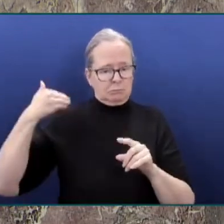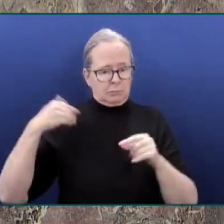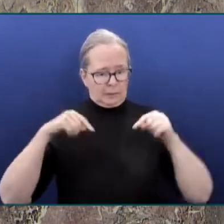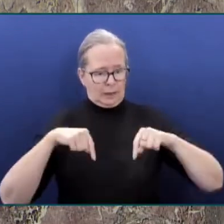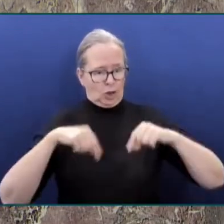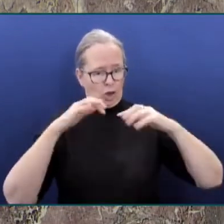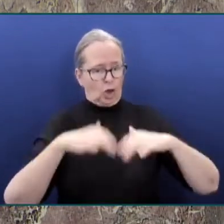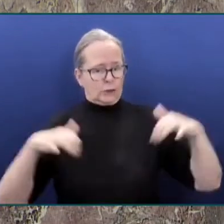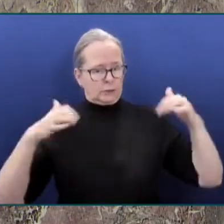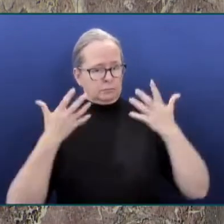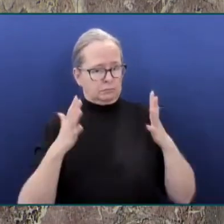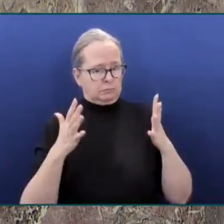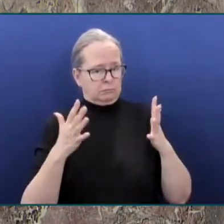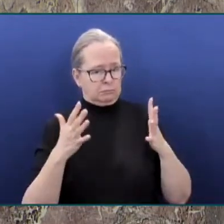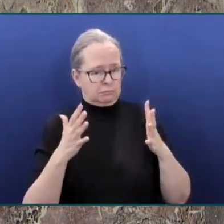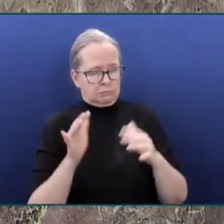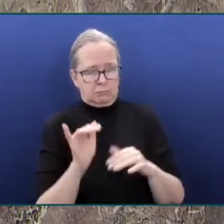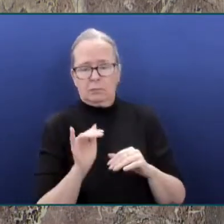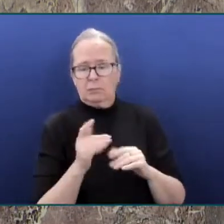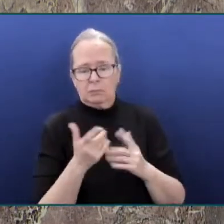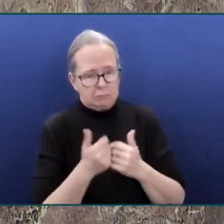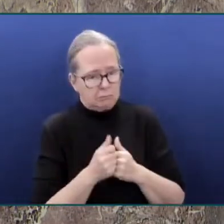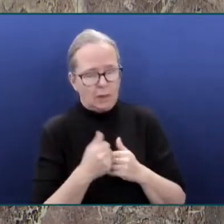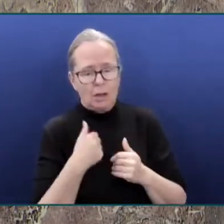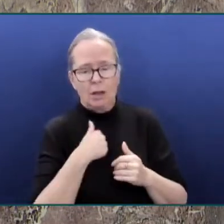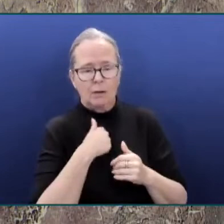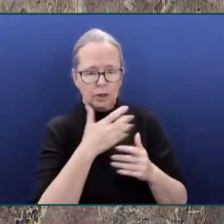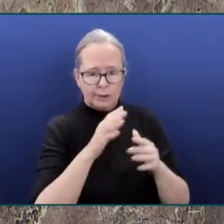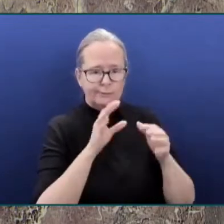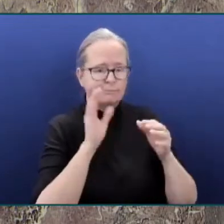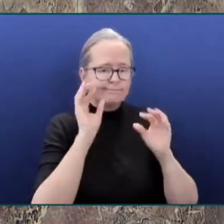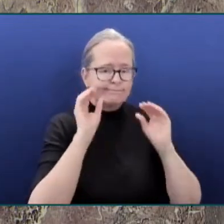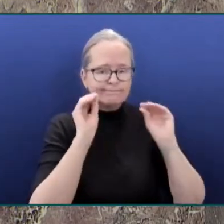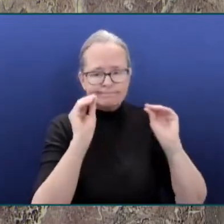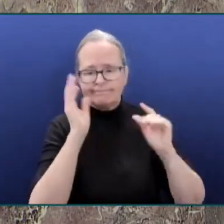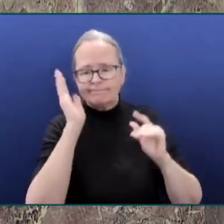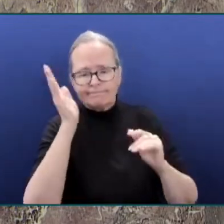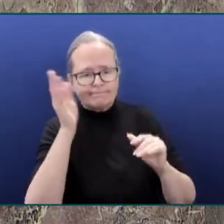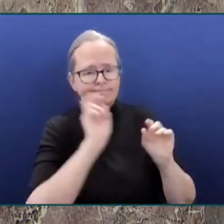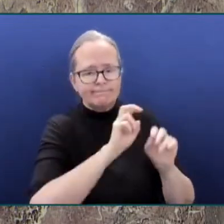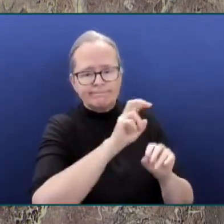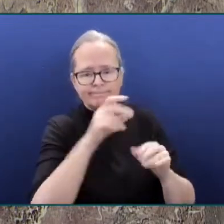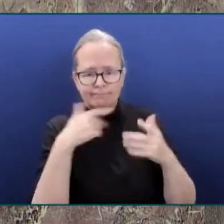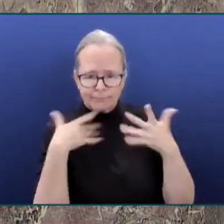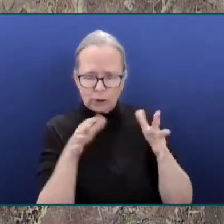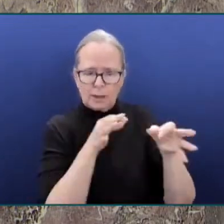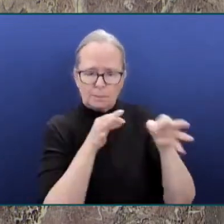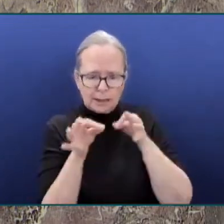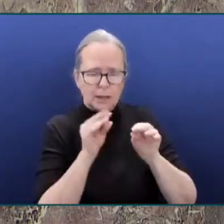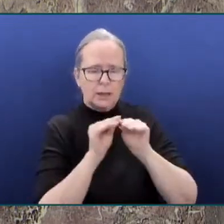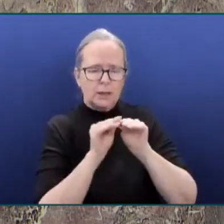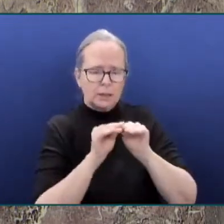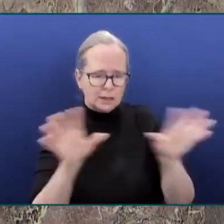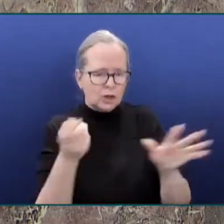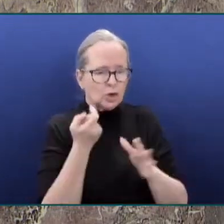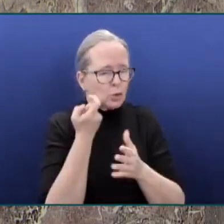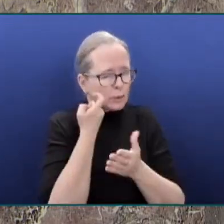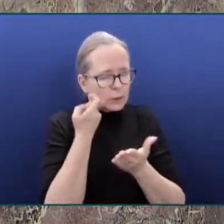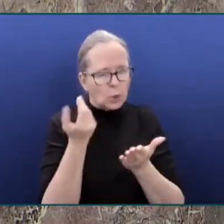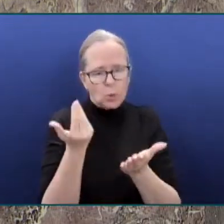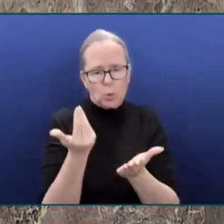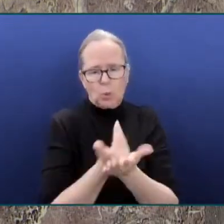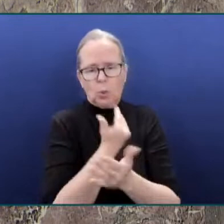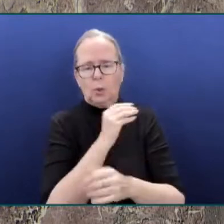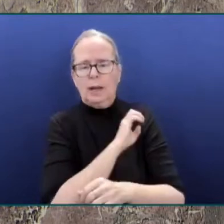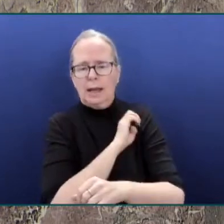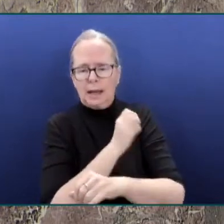publicly, we released a little more than 2 weeks ago our new Energy Action Framework. The purpose of the framework